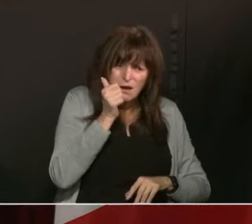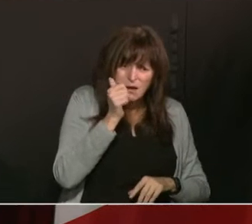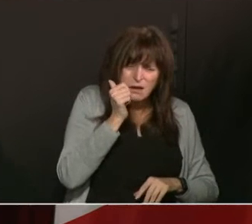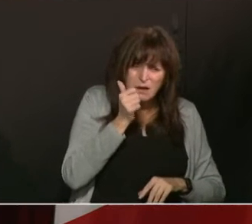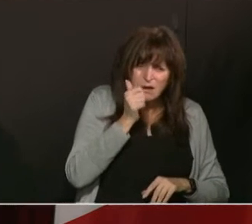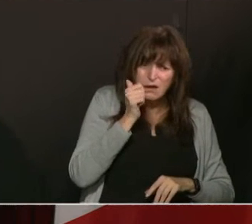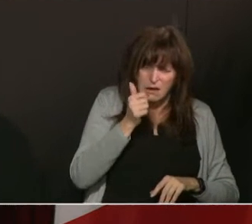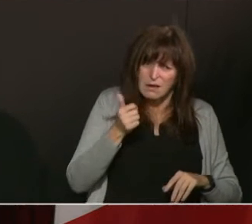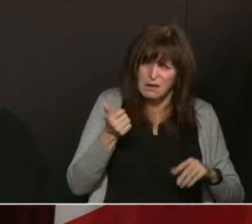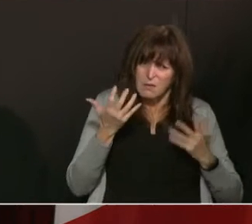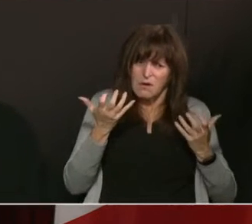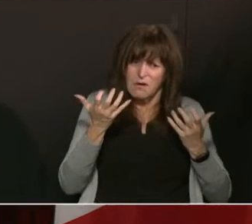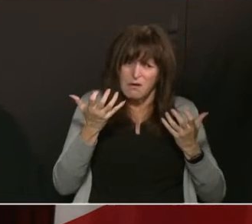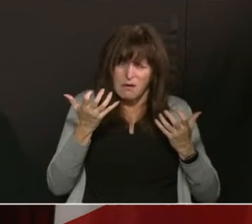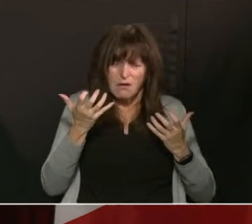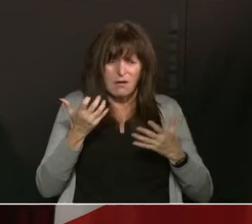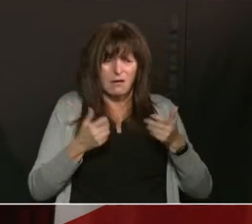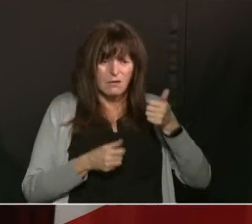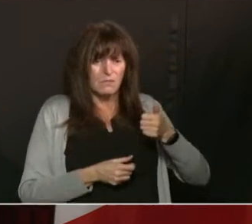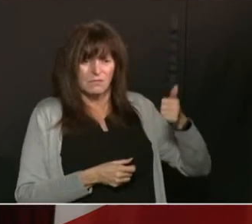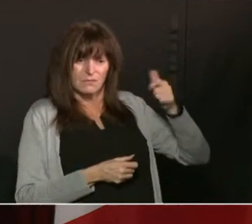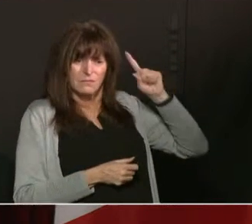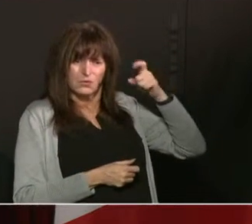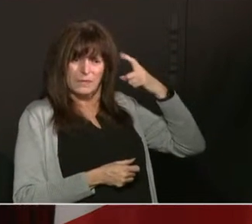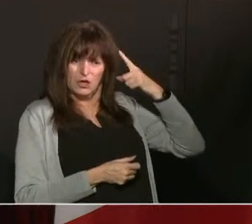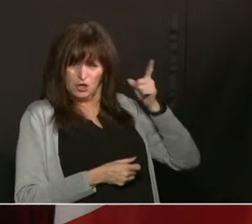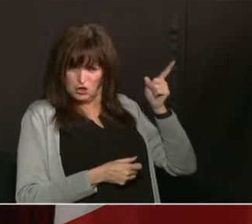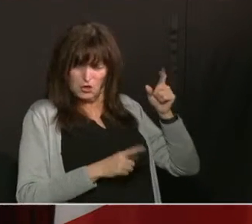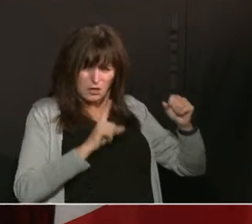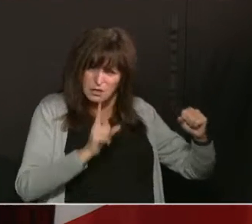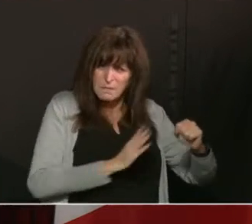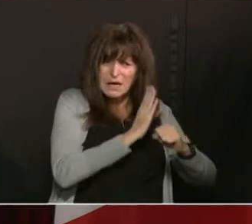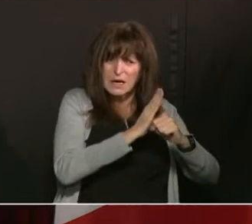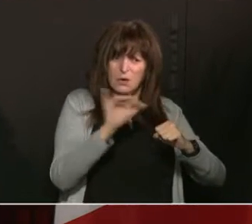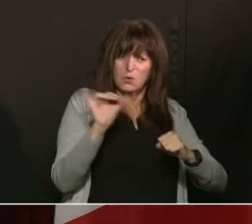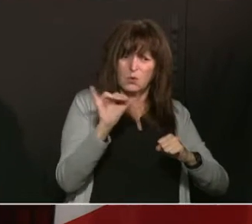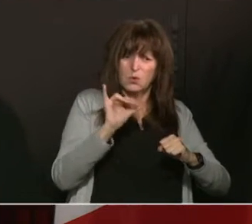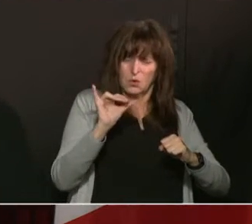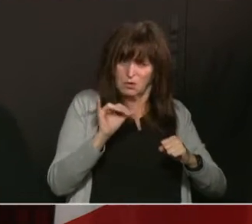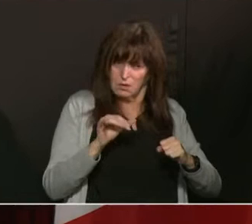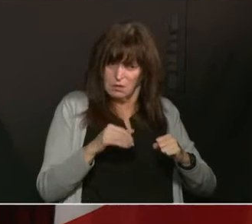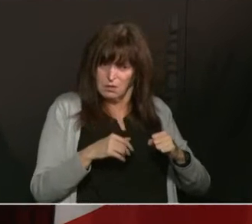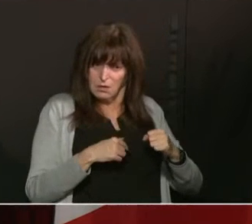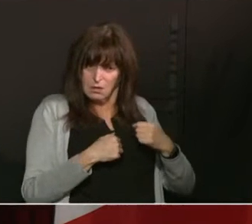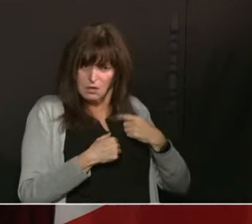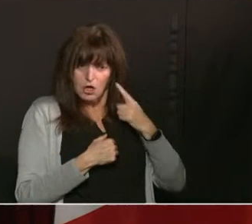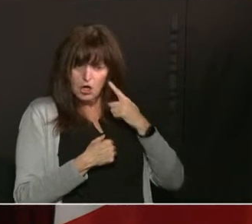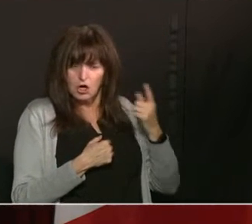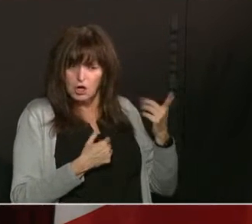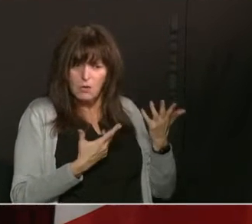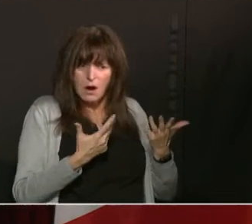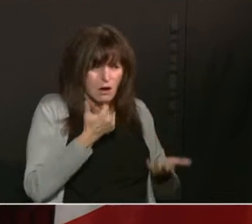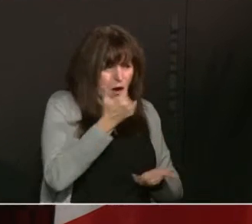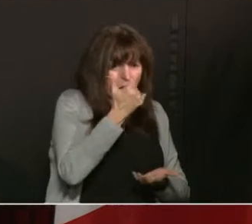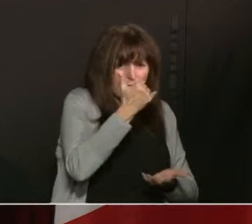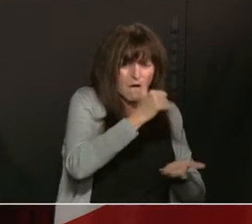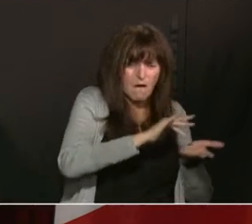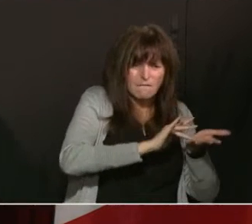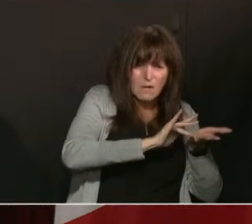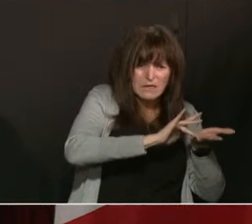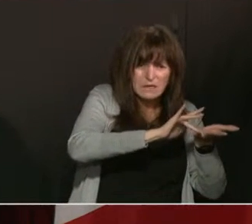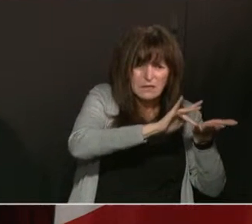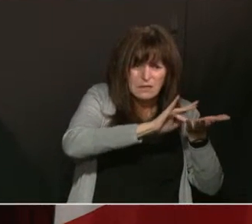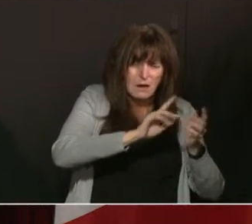committed to this. He's on the phone day in and day out. I've heard him talking to our pharmacy partners and industry